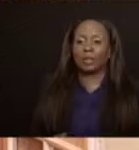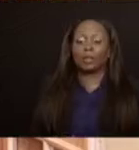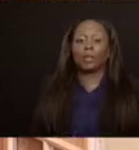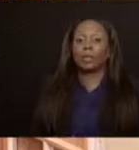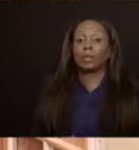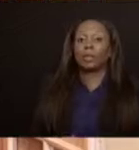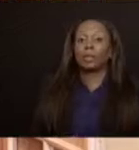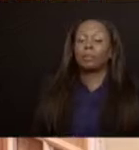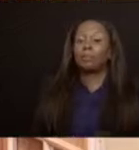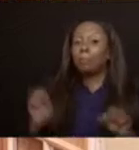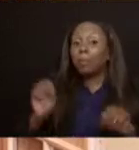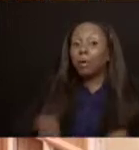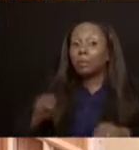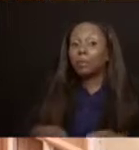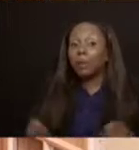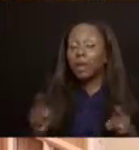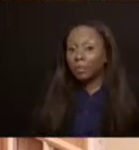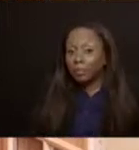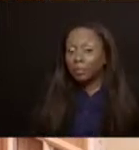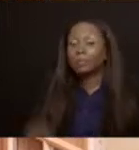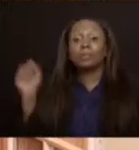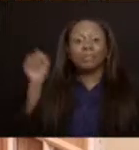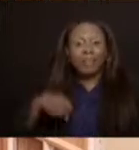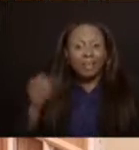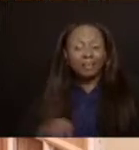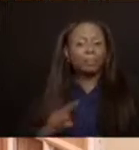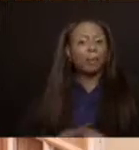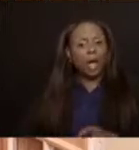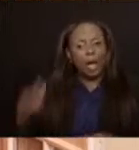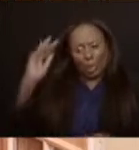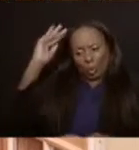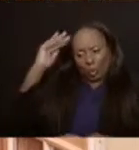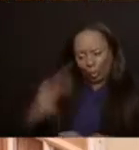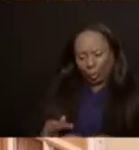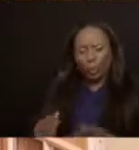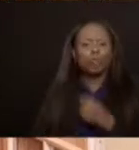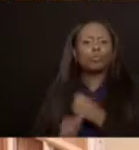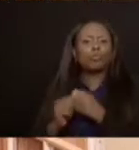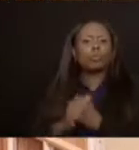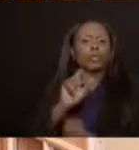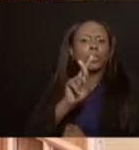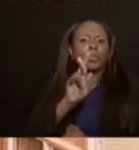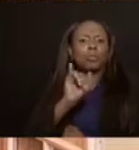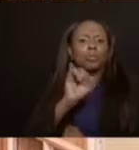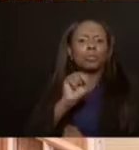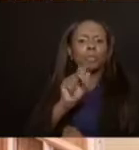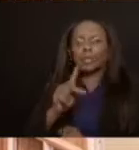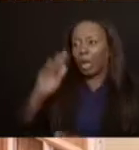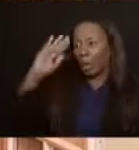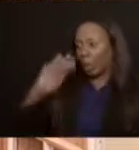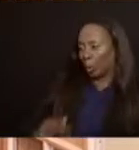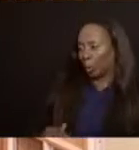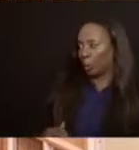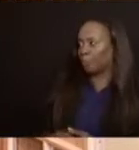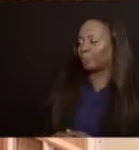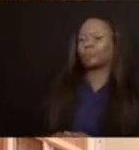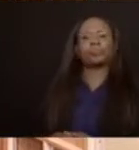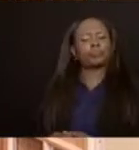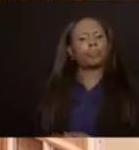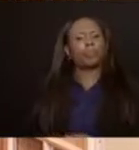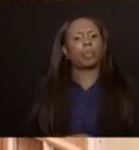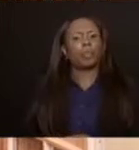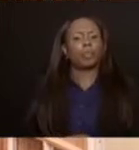your chances are so minuscule that you are fundamentally in a better position. And let me contextualize